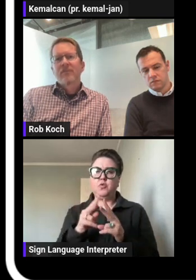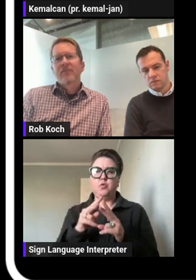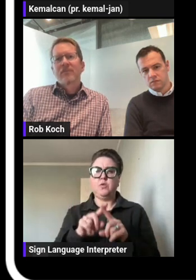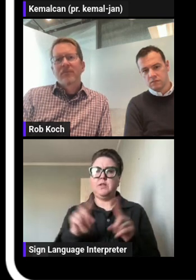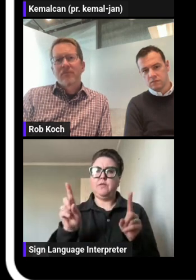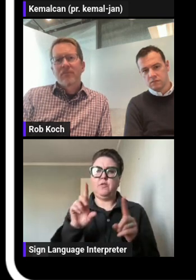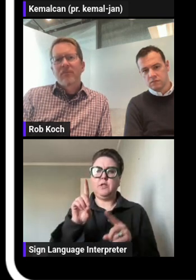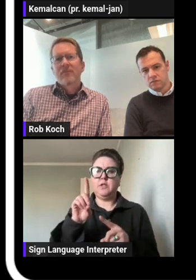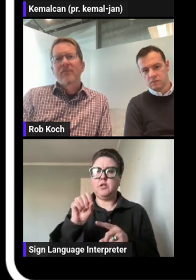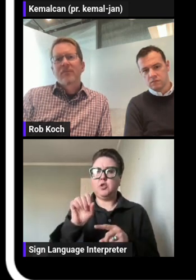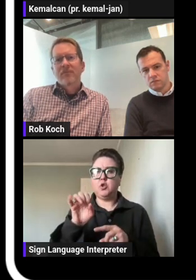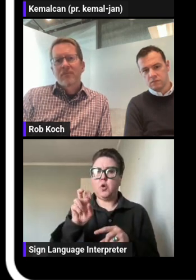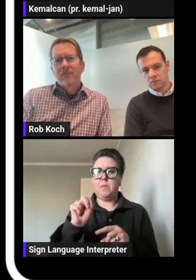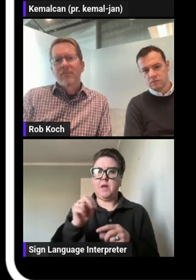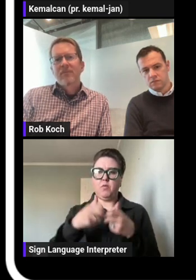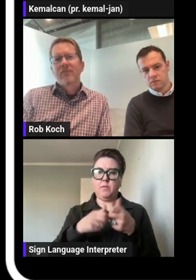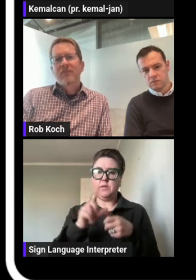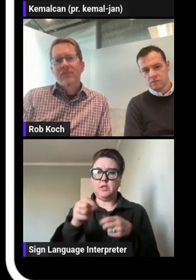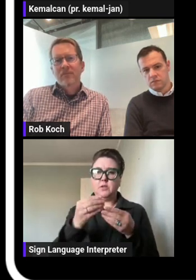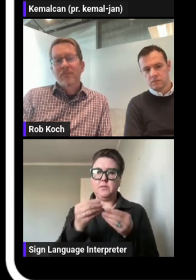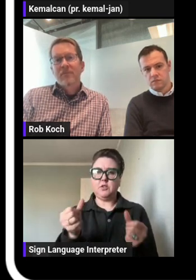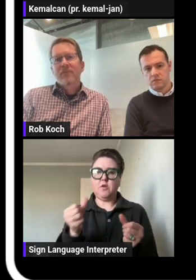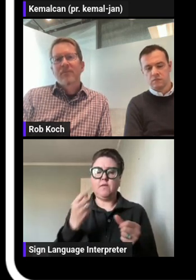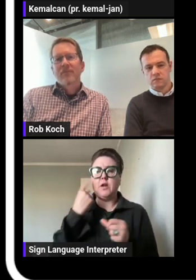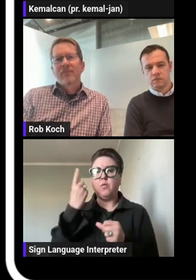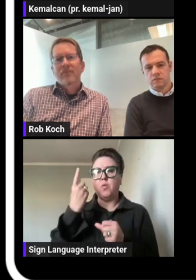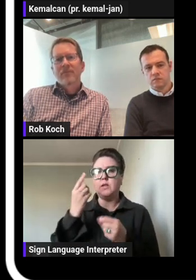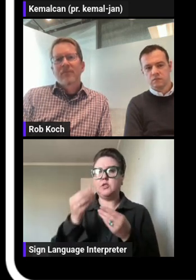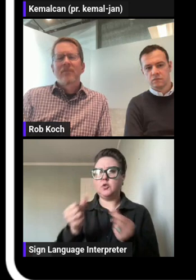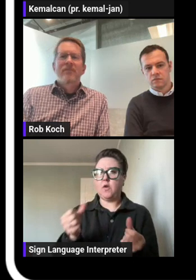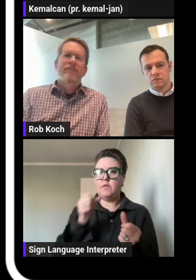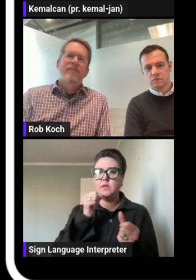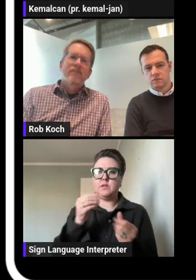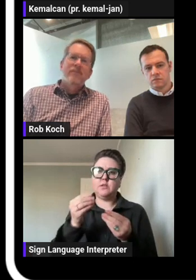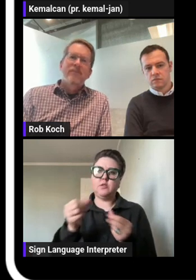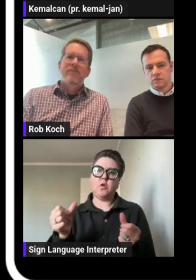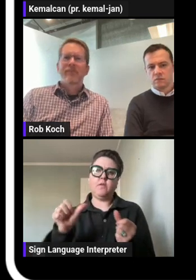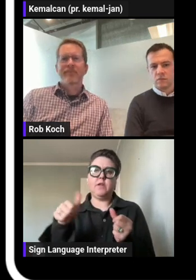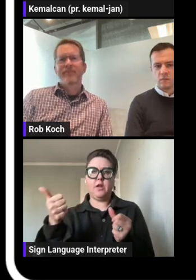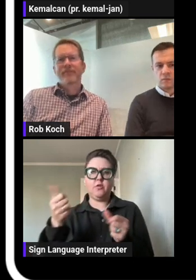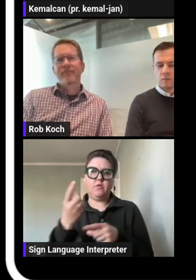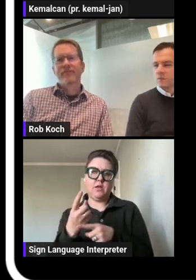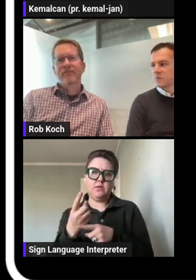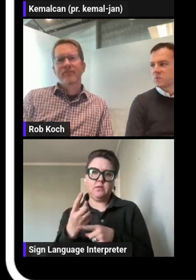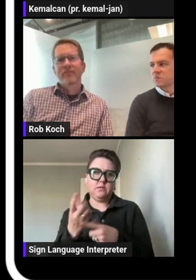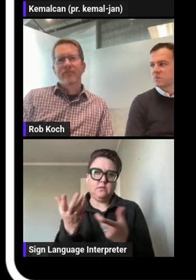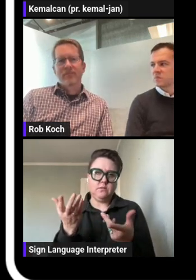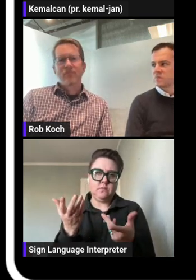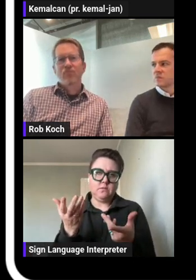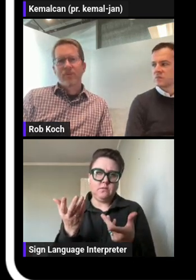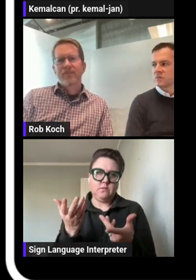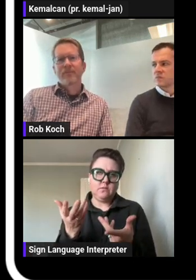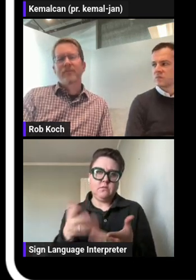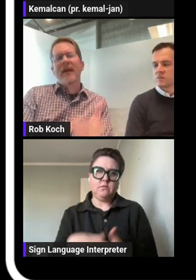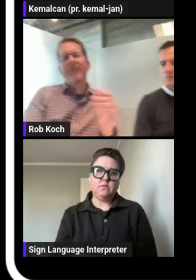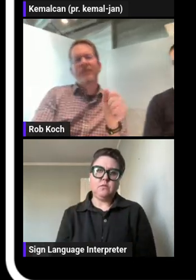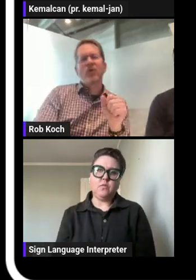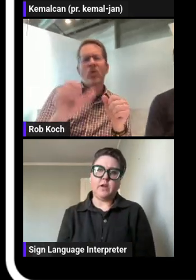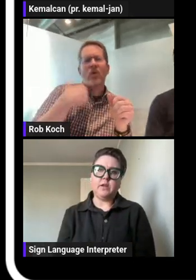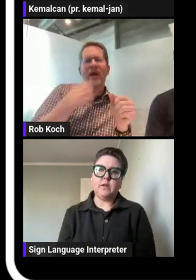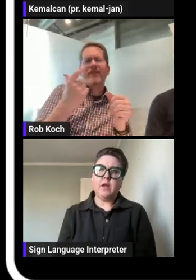domain problems that have to be solved, right? So if one solved doesn't lend to the other, right? Or